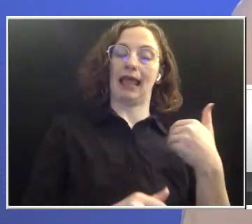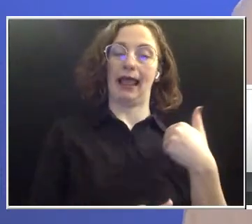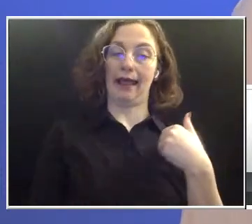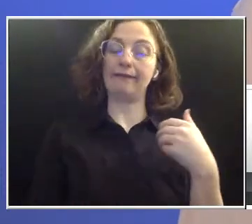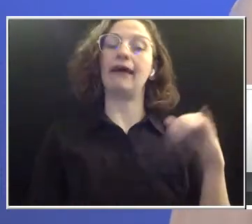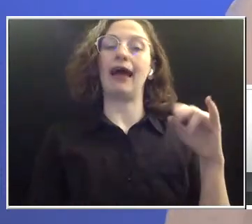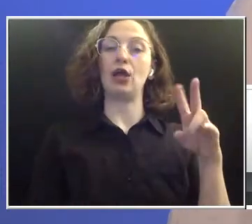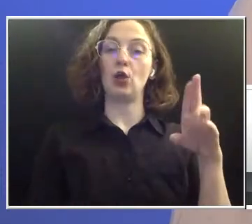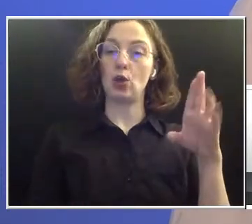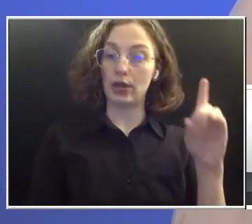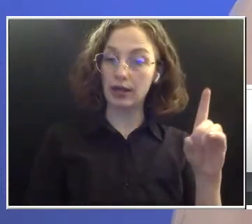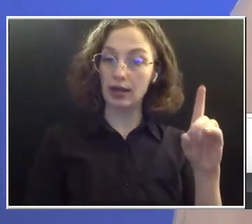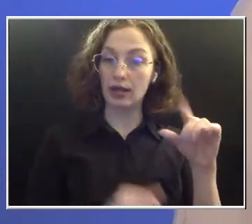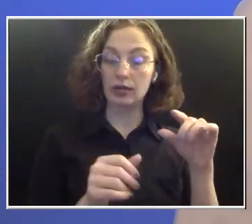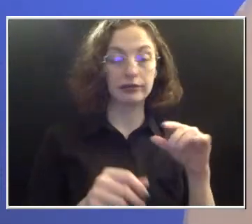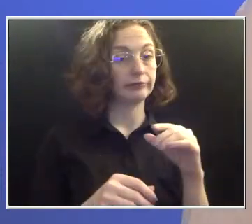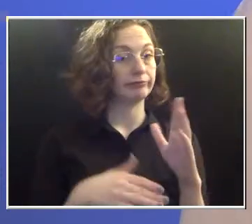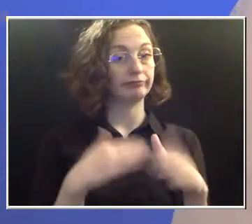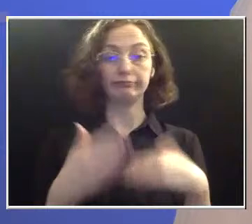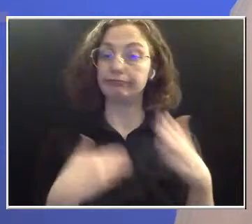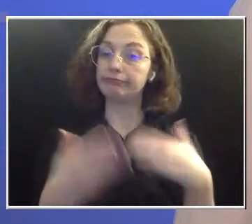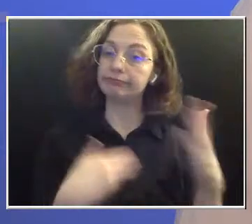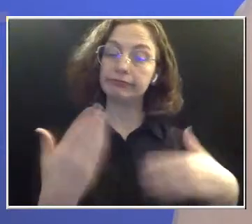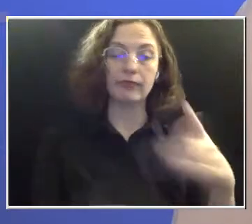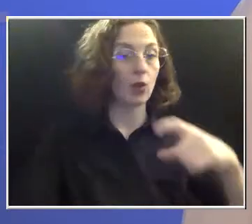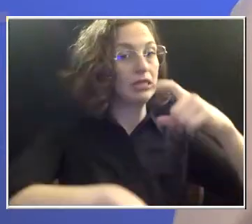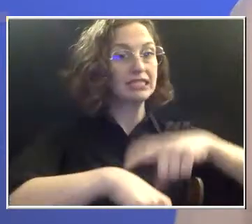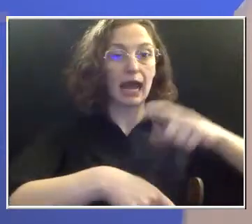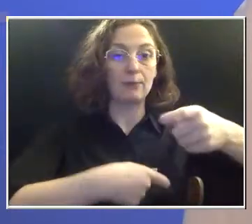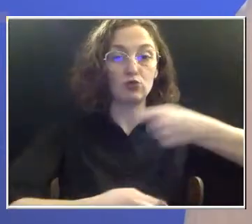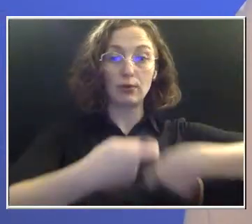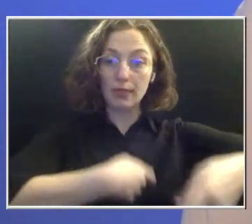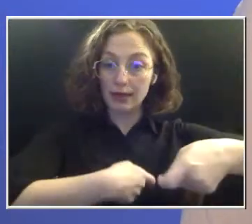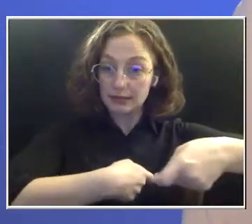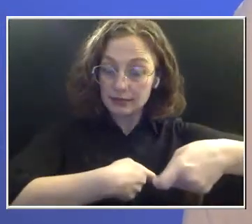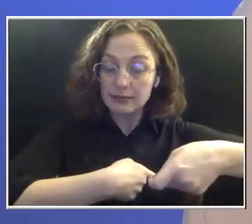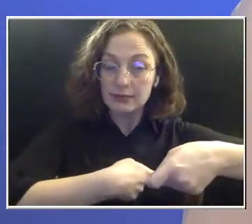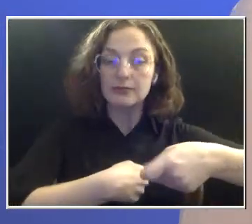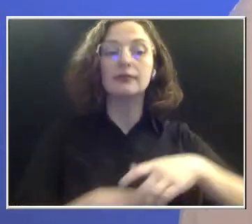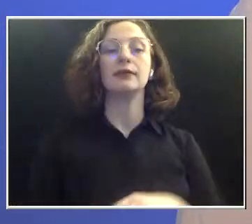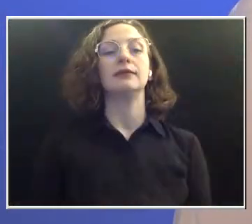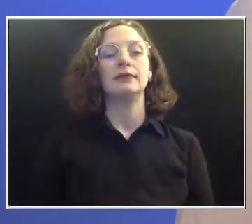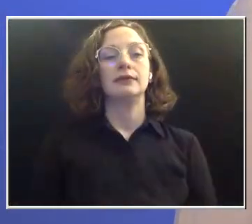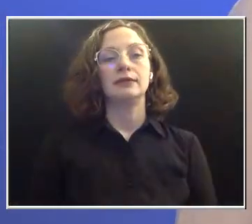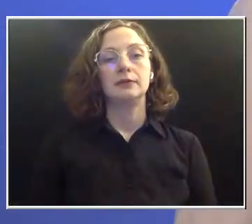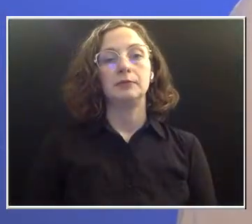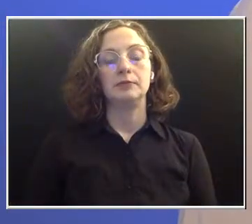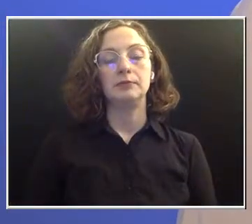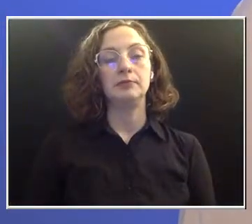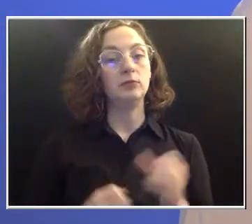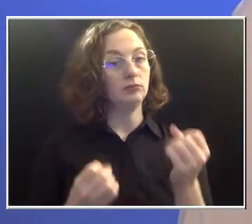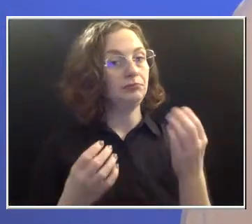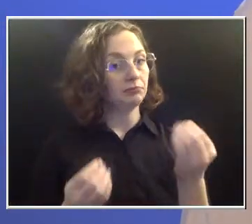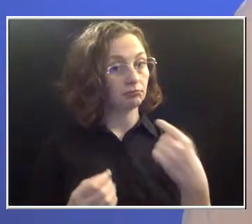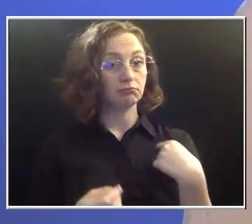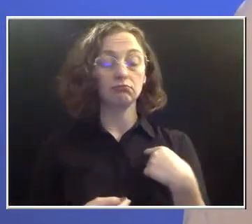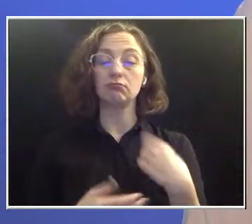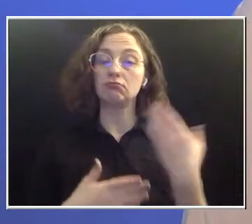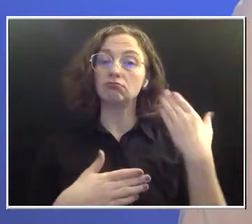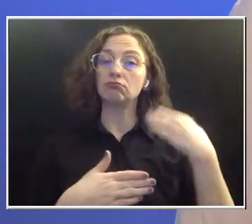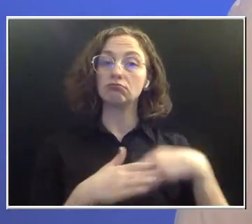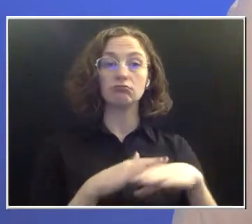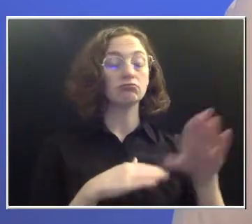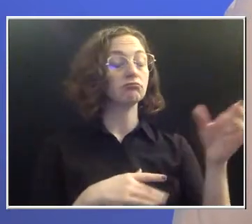right on that time that it was the recommended time to have it taken out. So I went in, she took it out, replaced